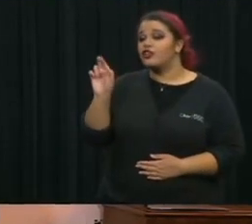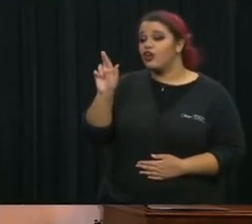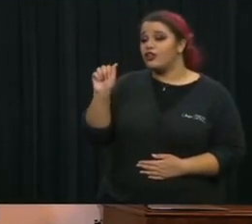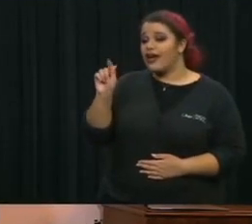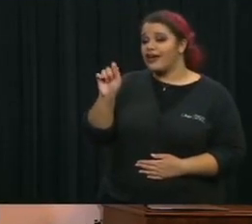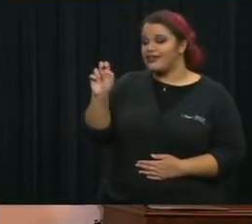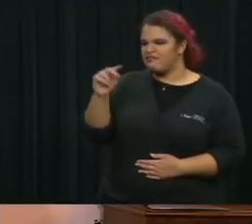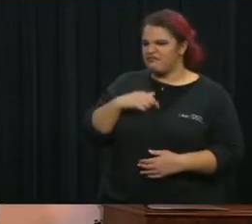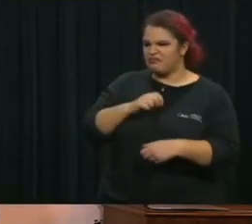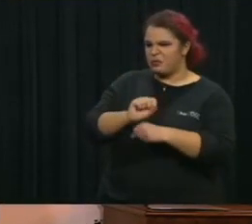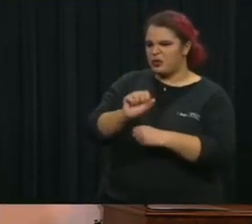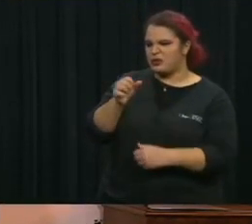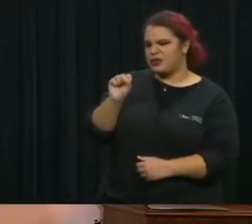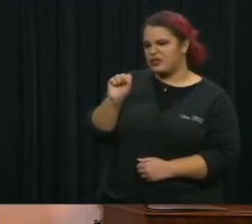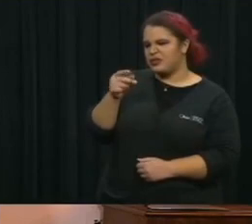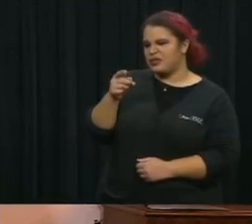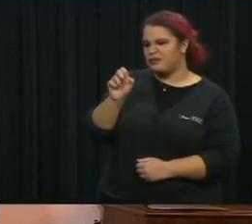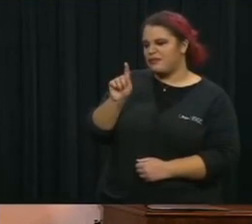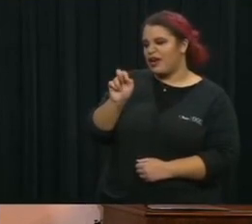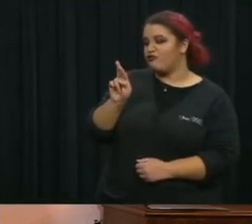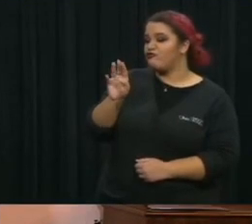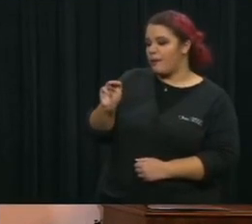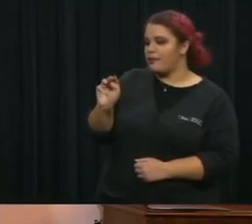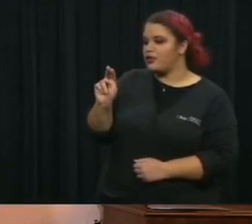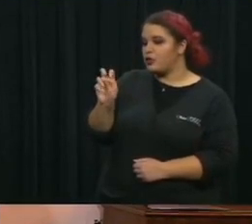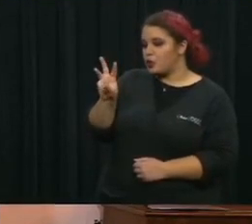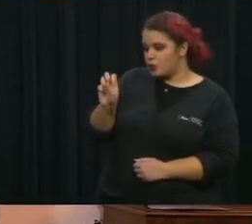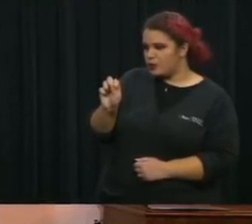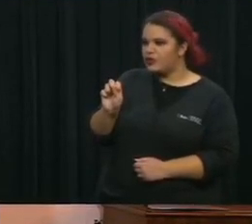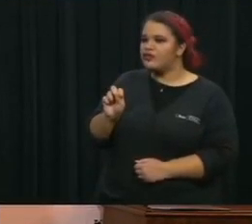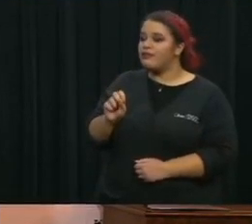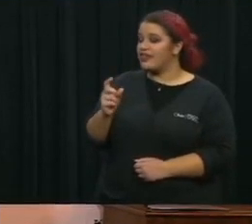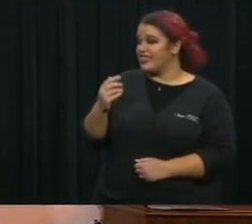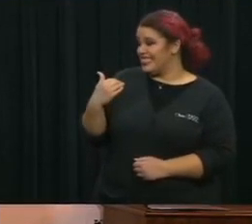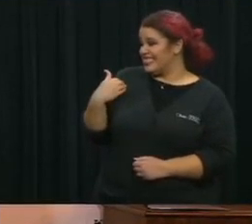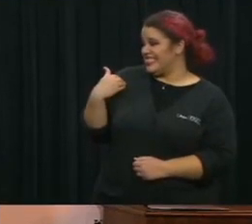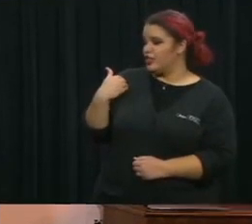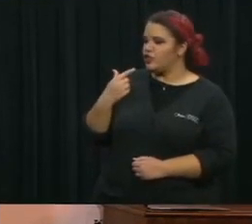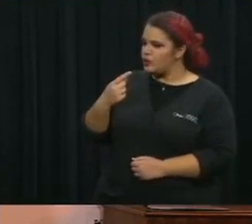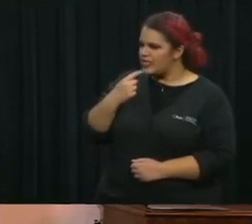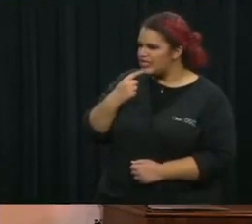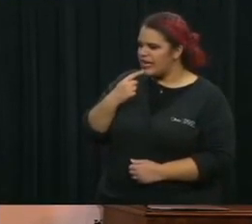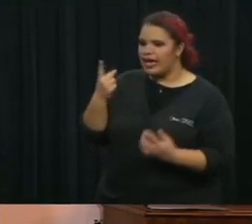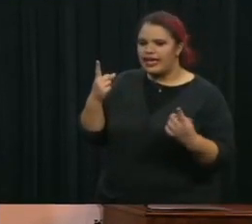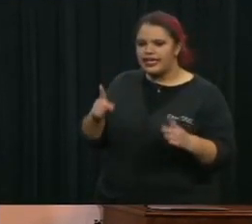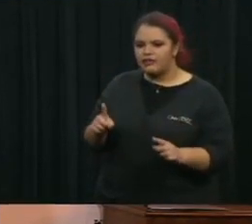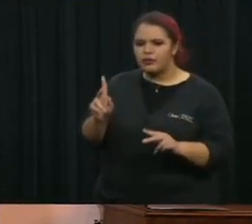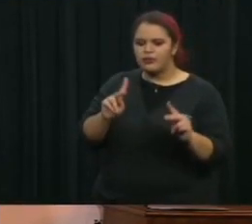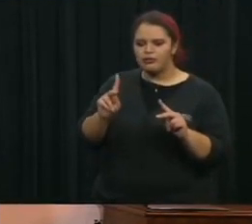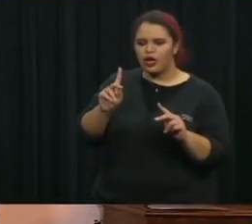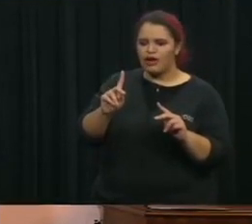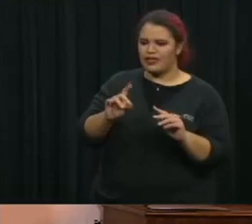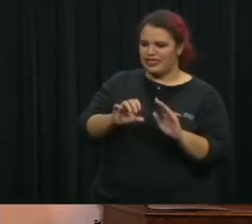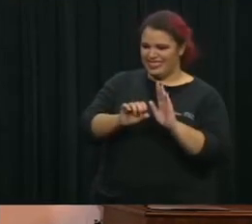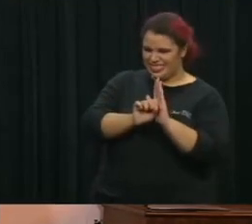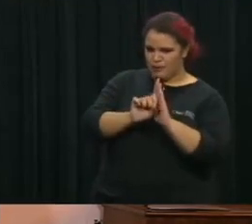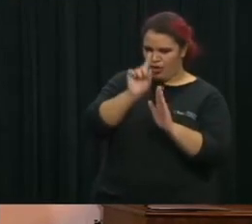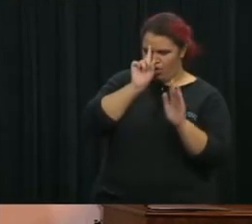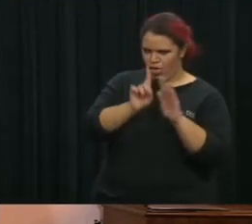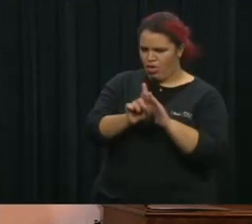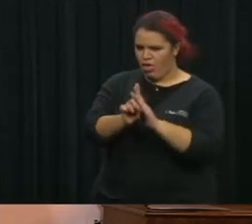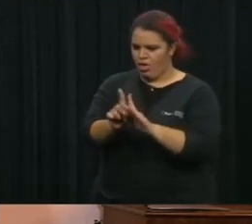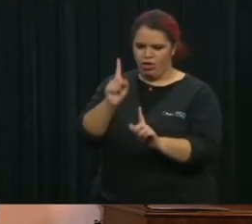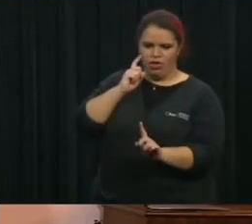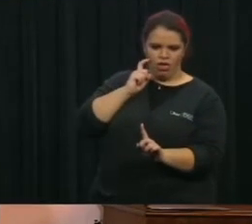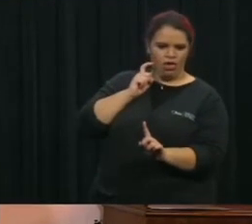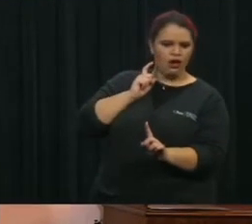News. You said earlier this week that, if you begin to show symptoms and you're otherwise healthy, stay home, just assume you have it. But we've